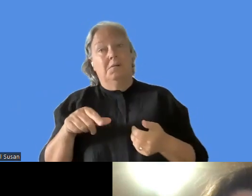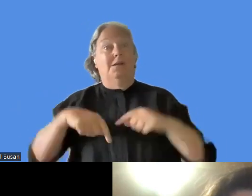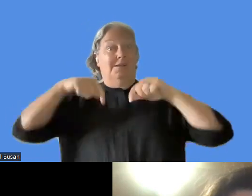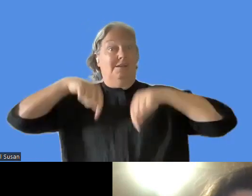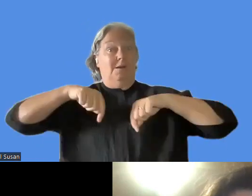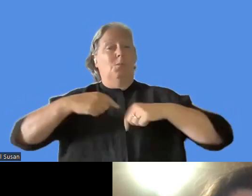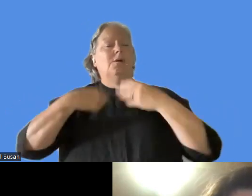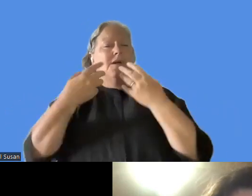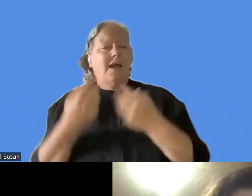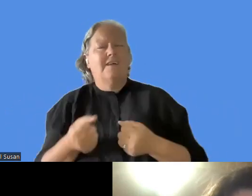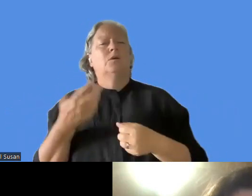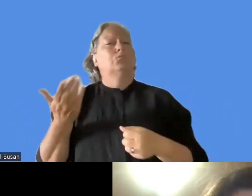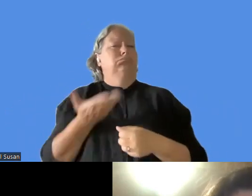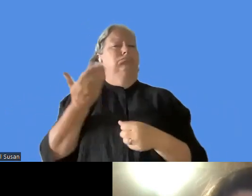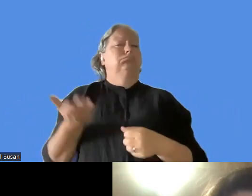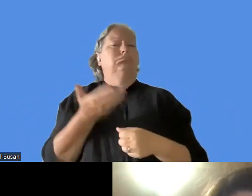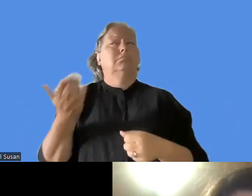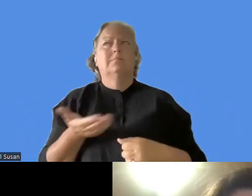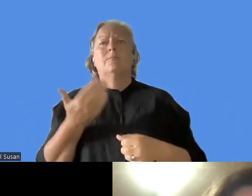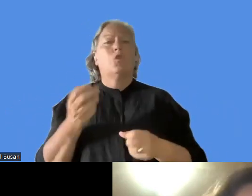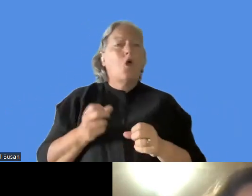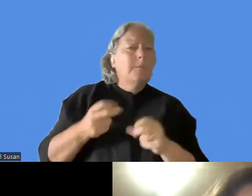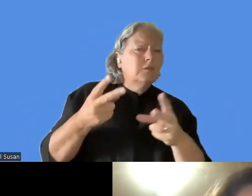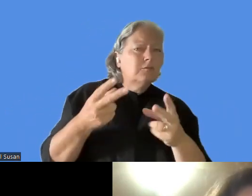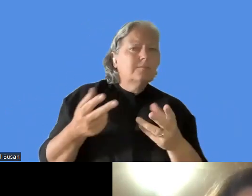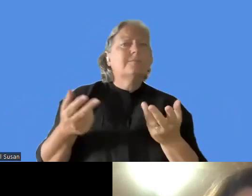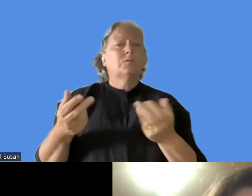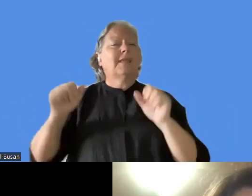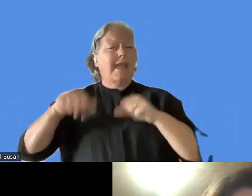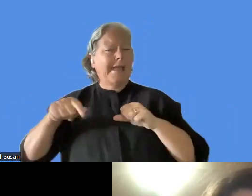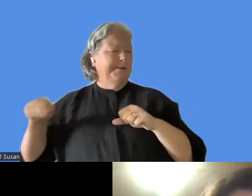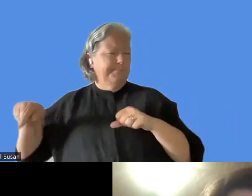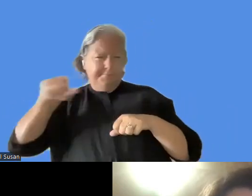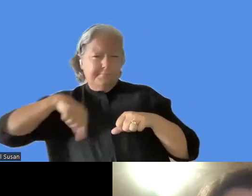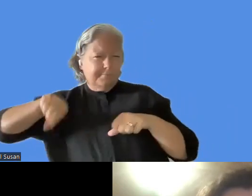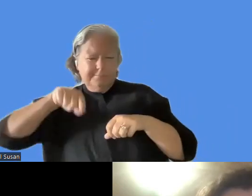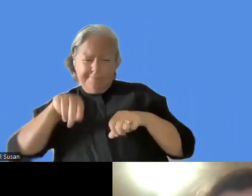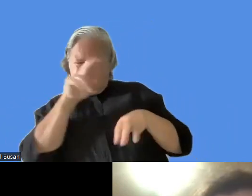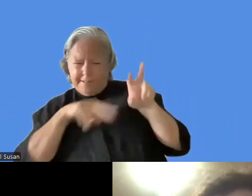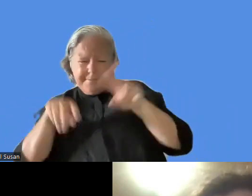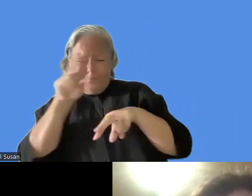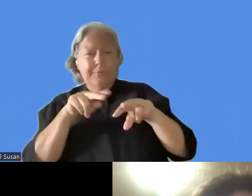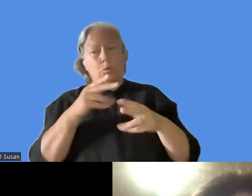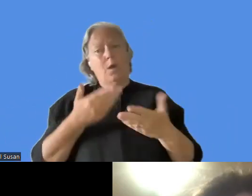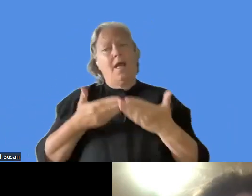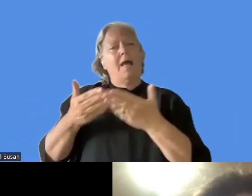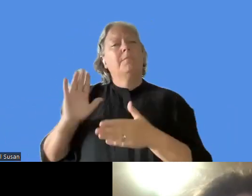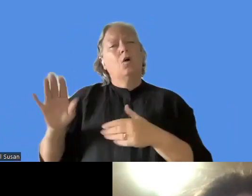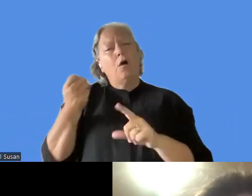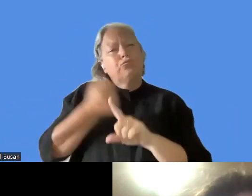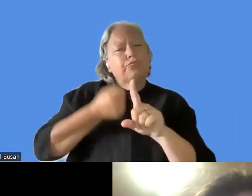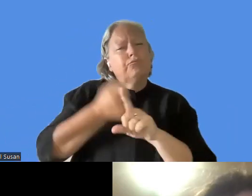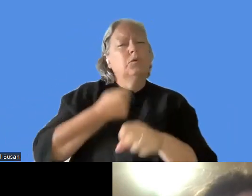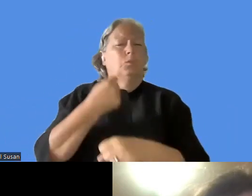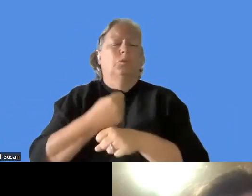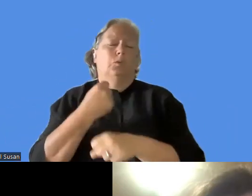in the disability field for data analysts to support and inform policy and advocacy, including in big data.